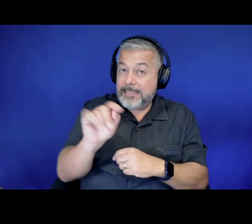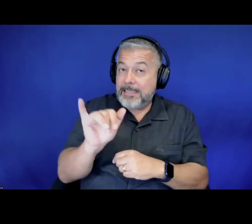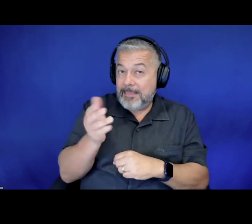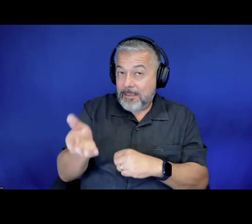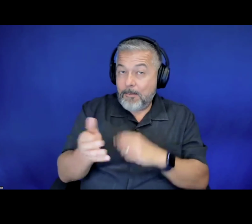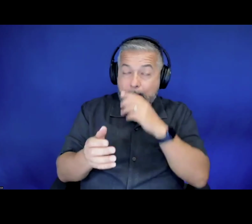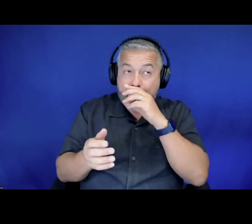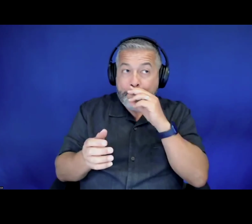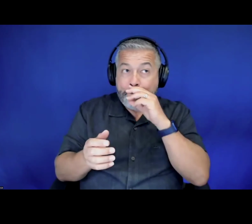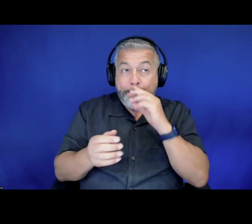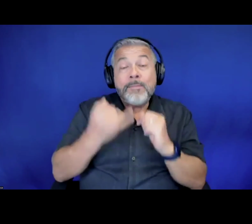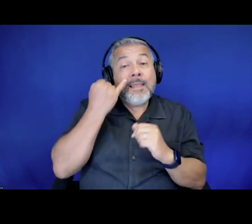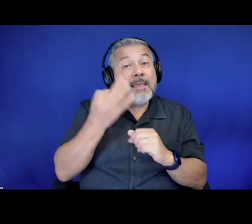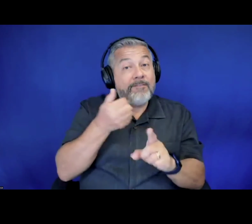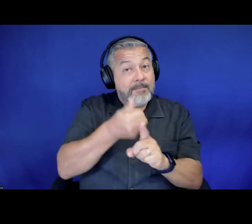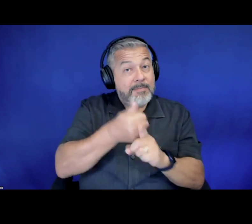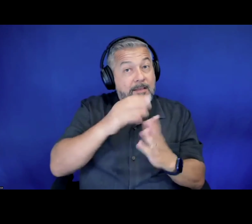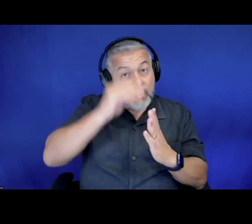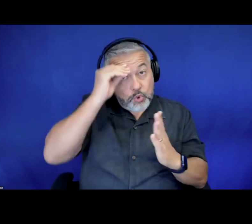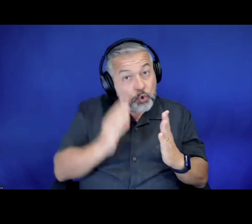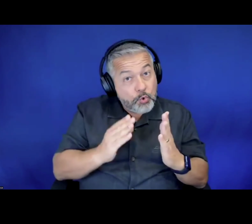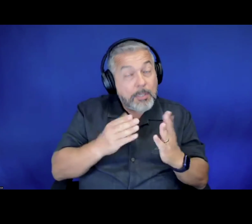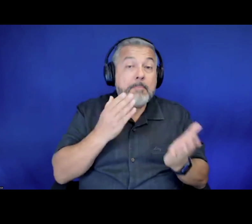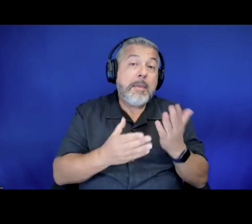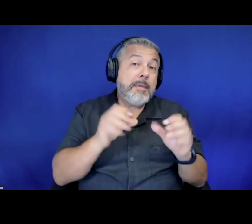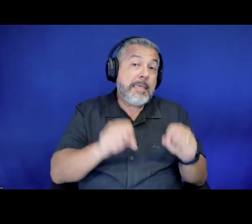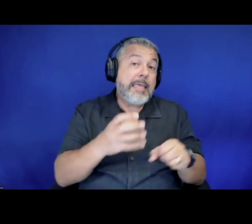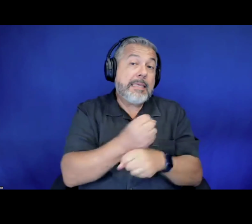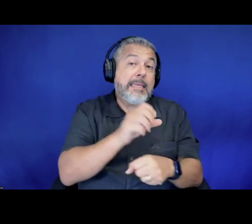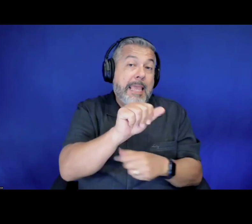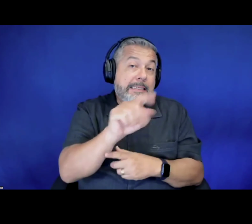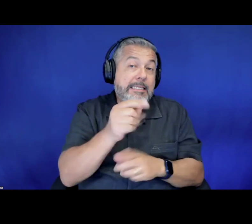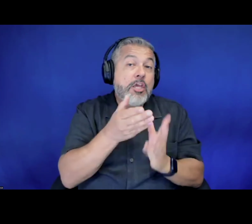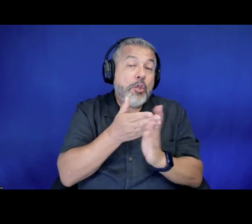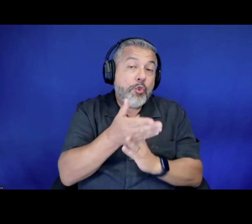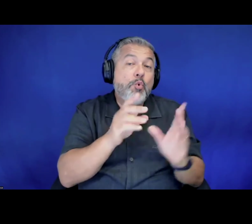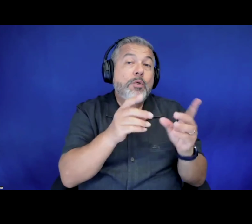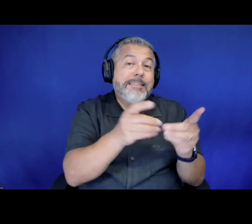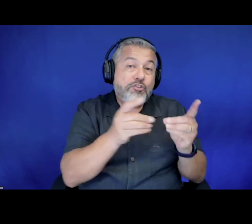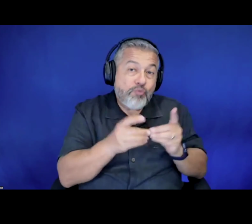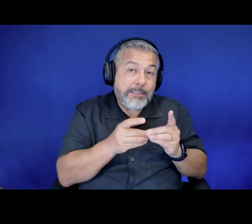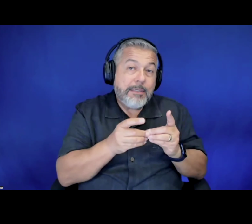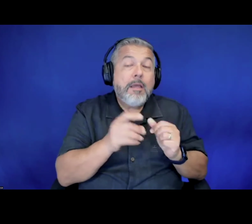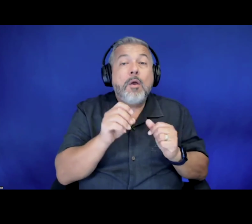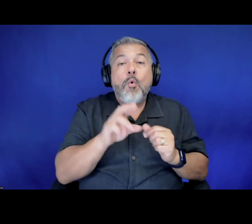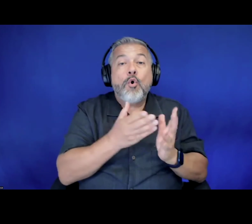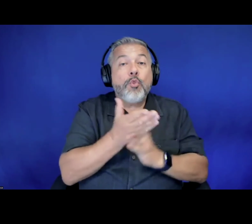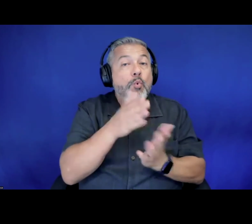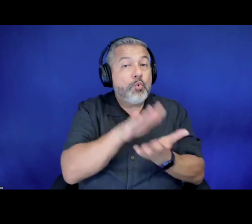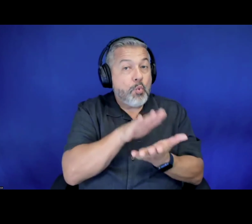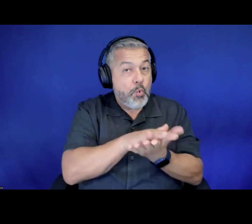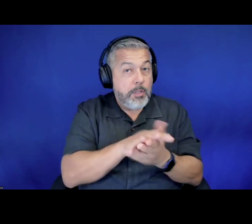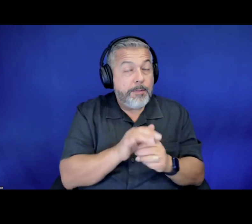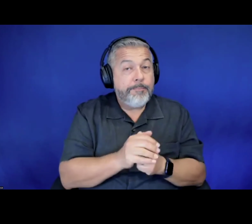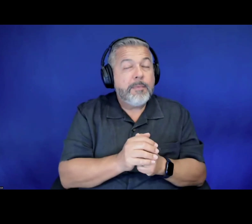student, check to see if they're able to acquire it through their district or through their school. So just